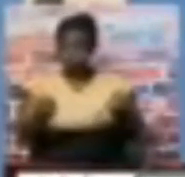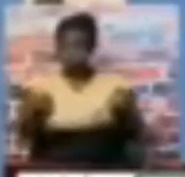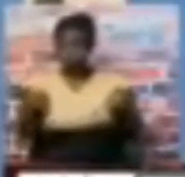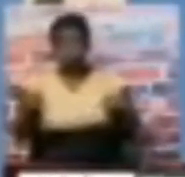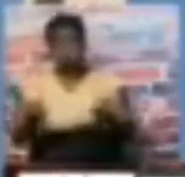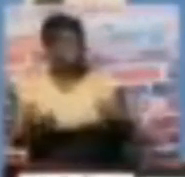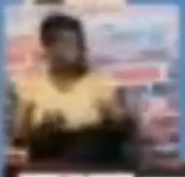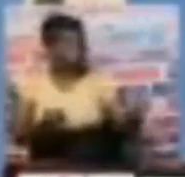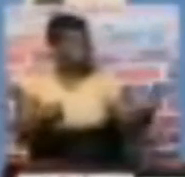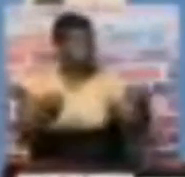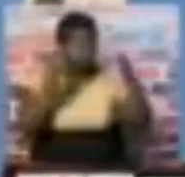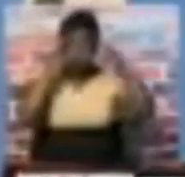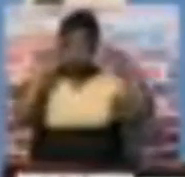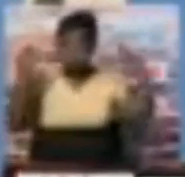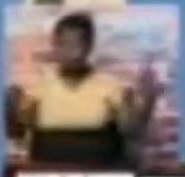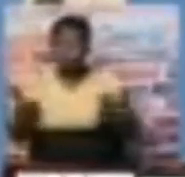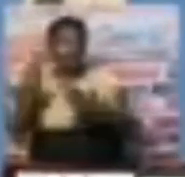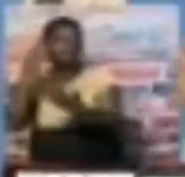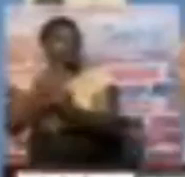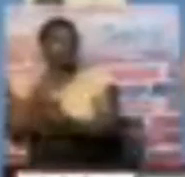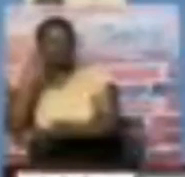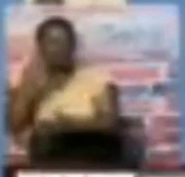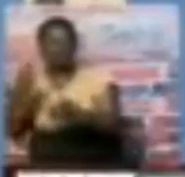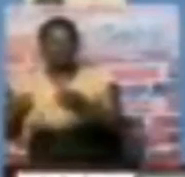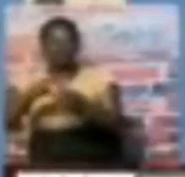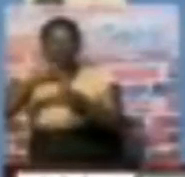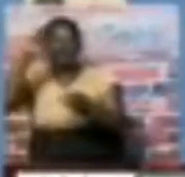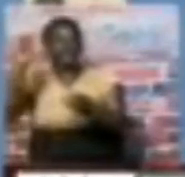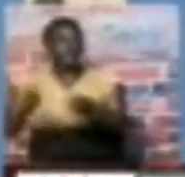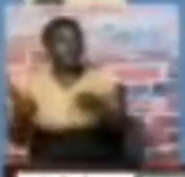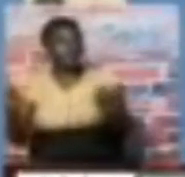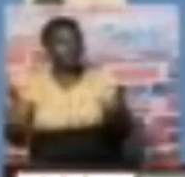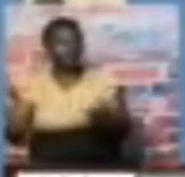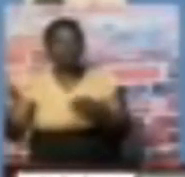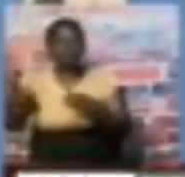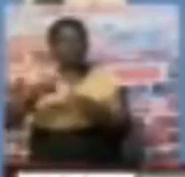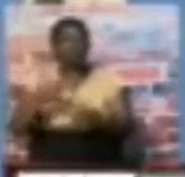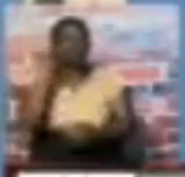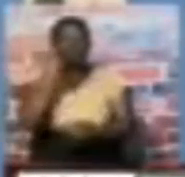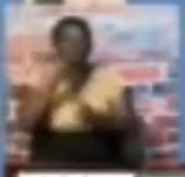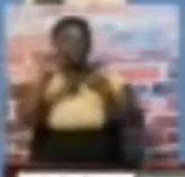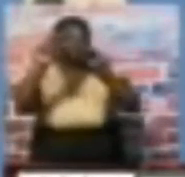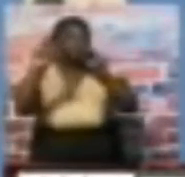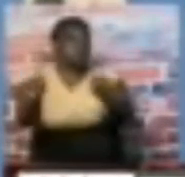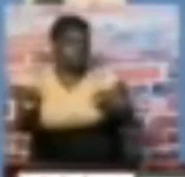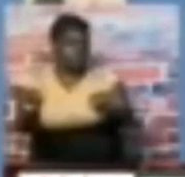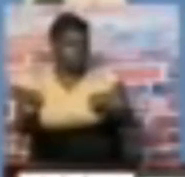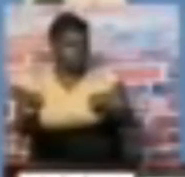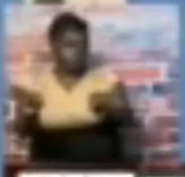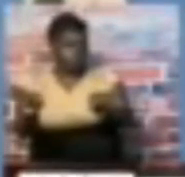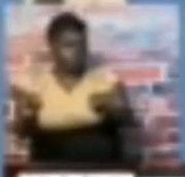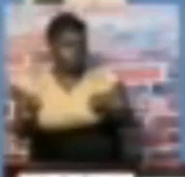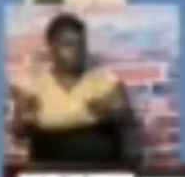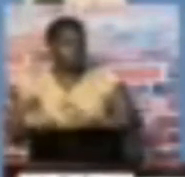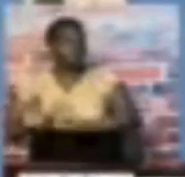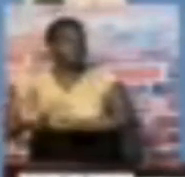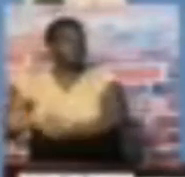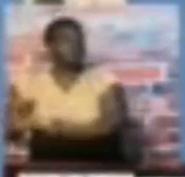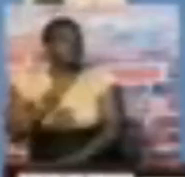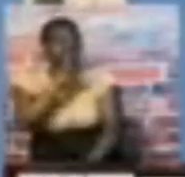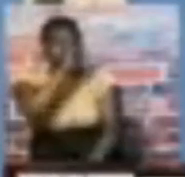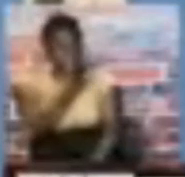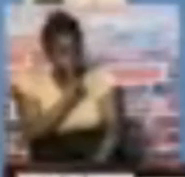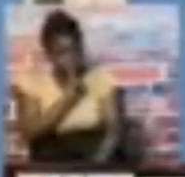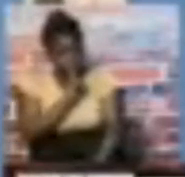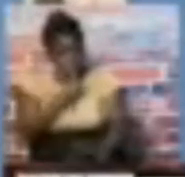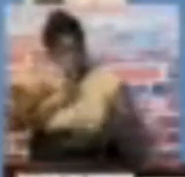You don't know where it has stopped, whom it has dropped, whom it has picked. No. Let it remain quiet the way it